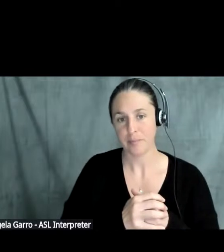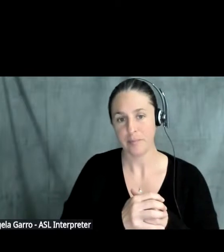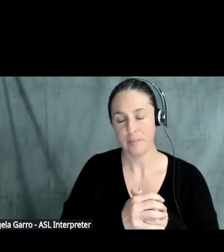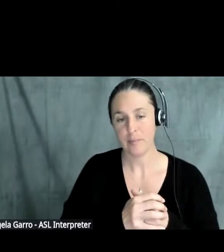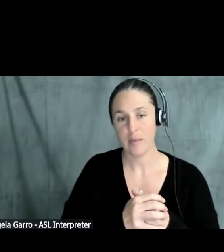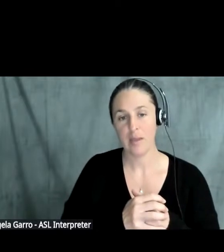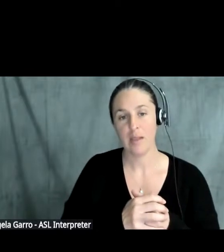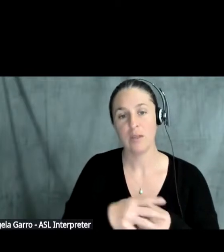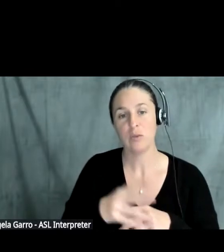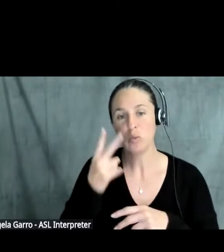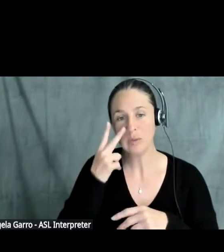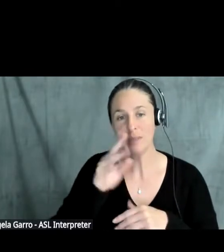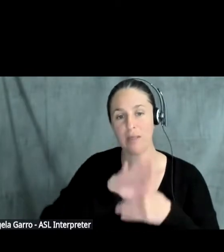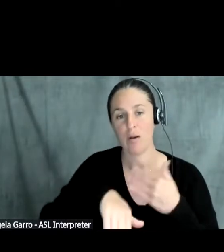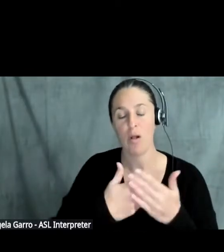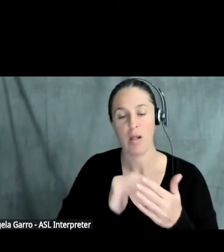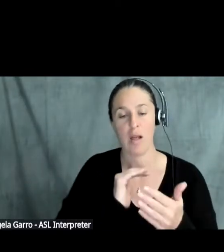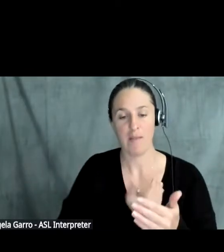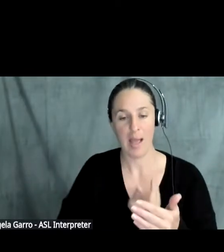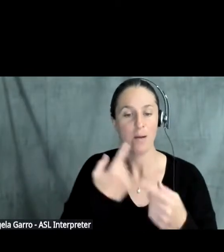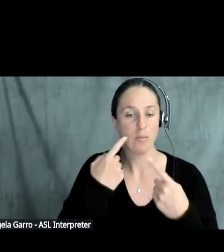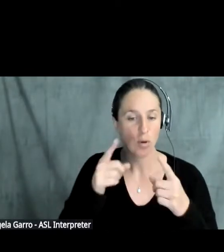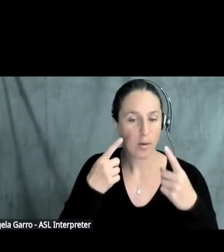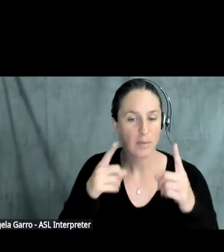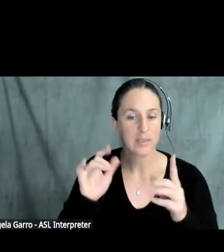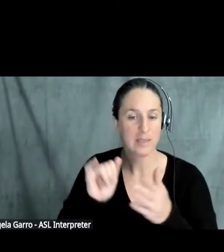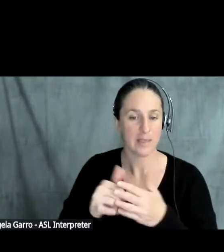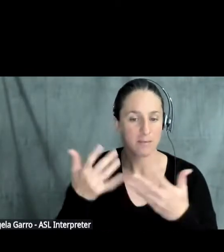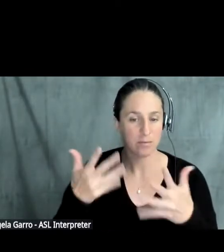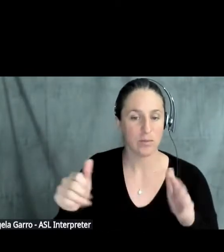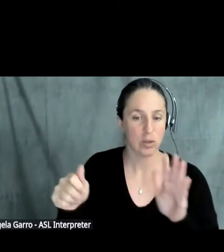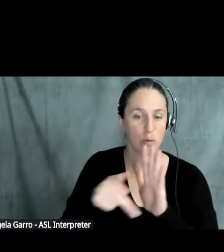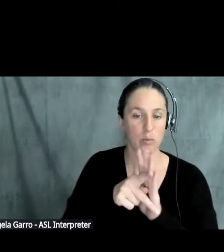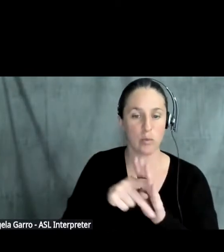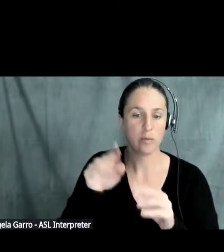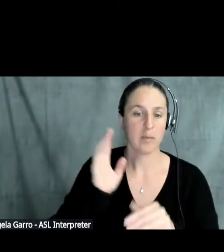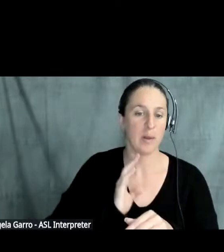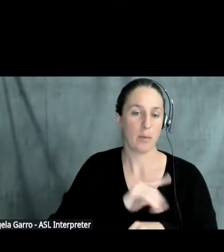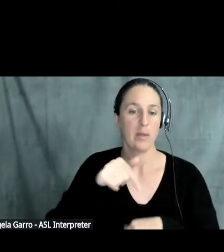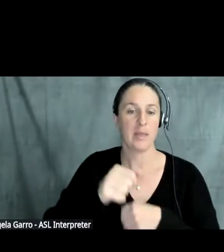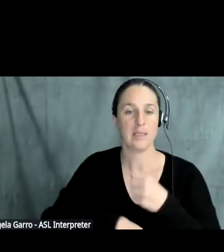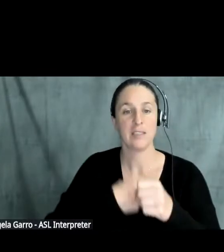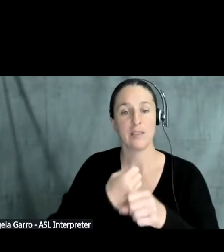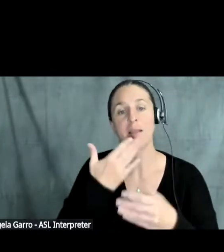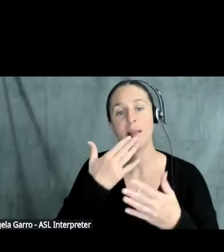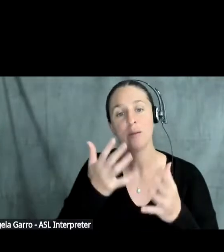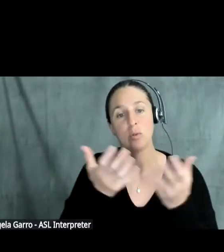www.smuhsd.org/proclamations to see all of the proclamations that have been approved by the board this year. Thank you so much for your time.